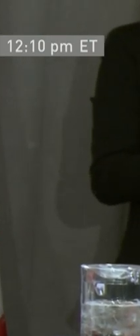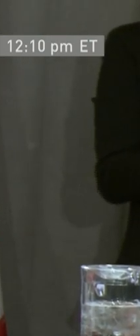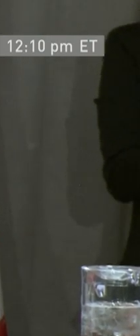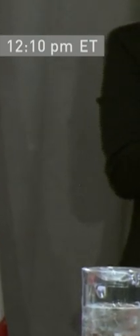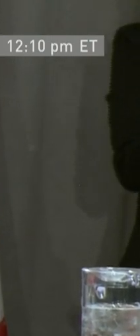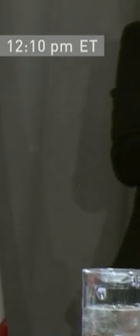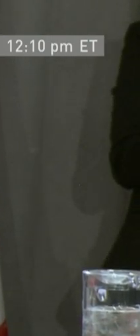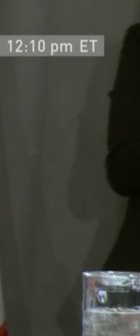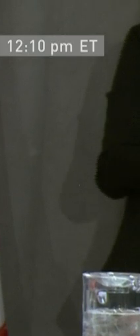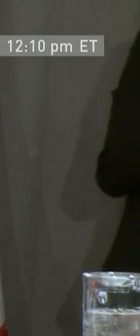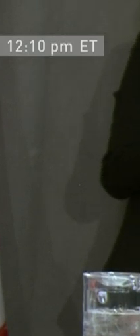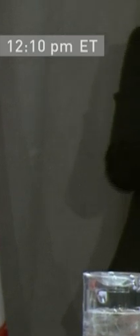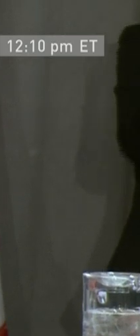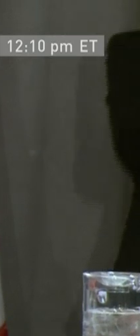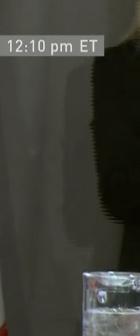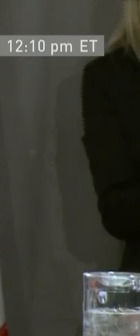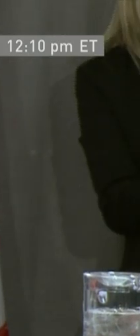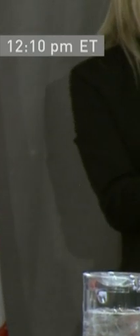Follow up?